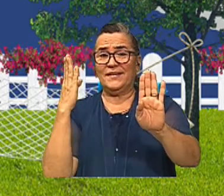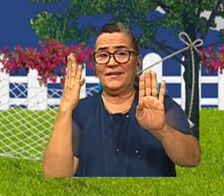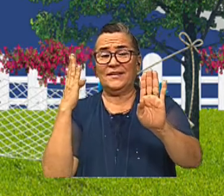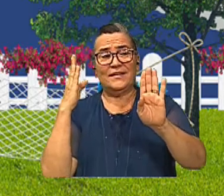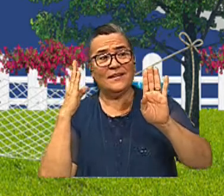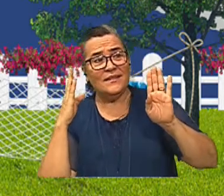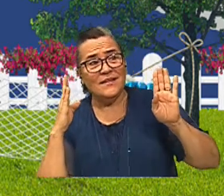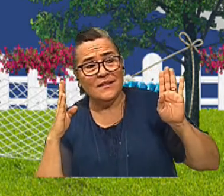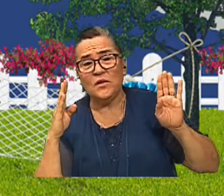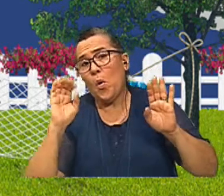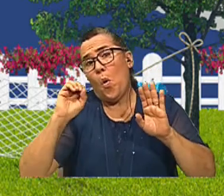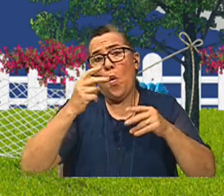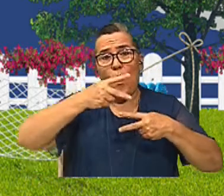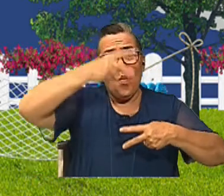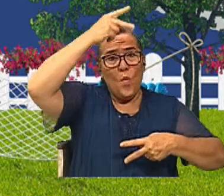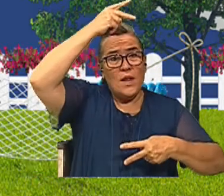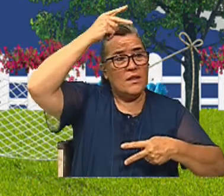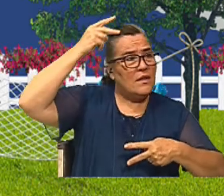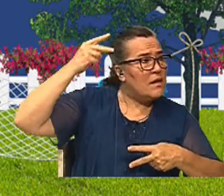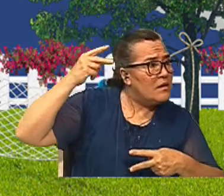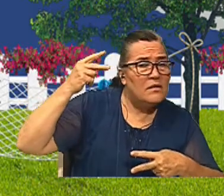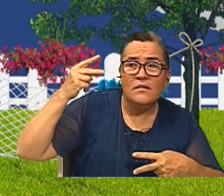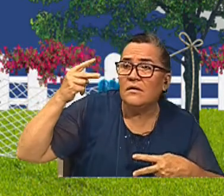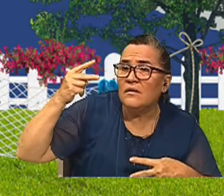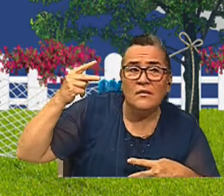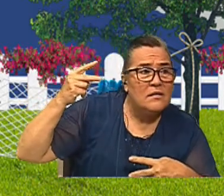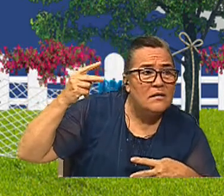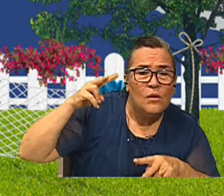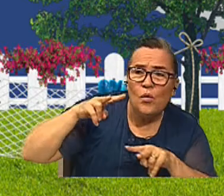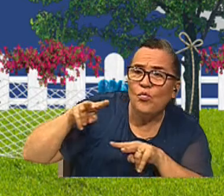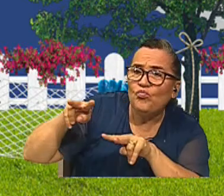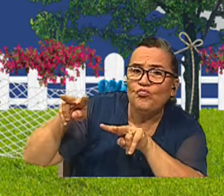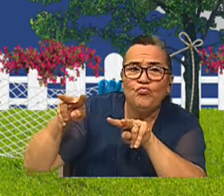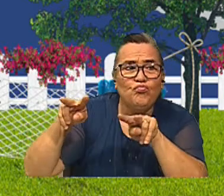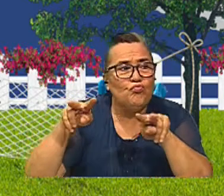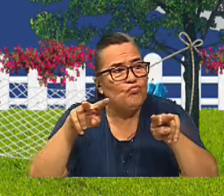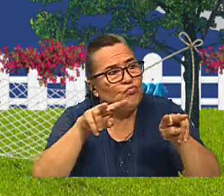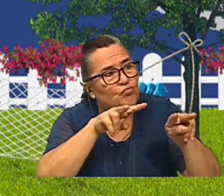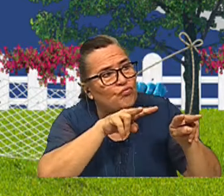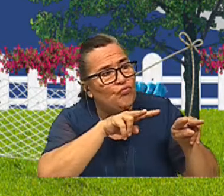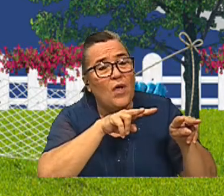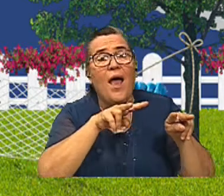the window and look at around.